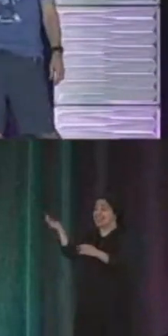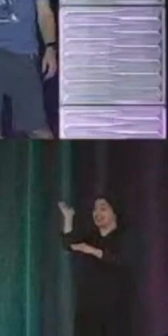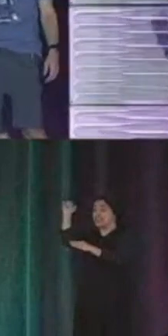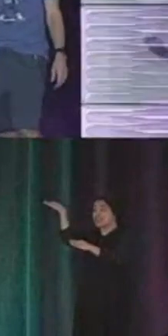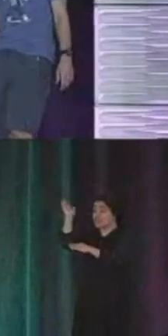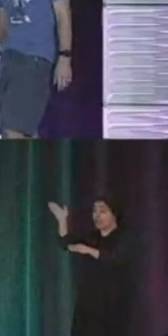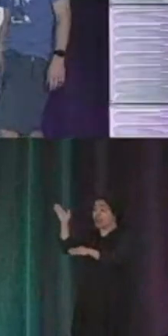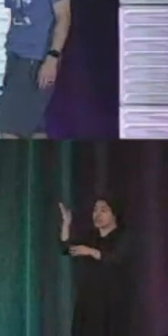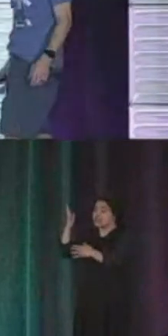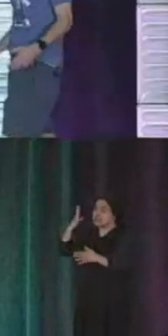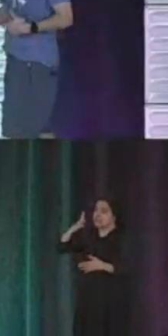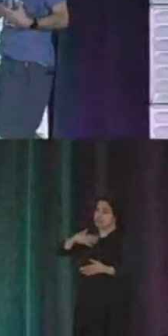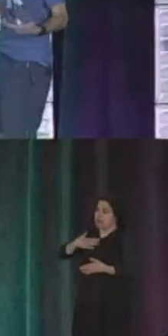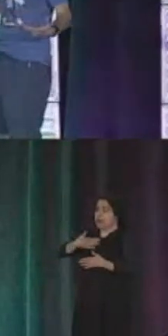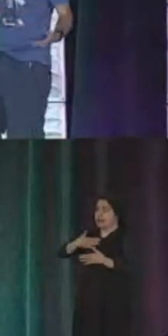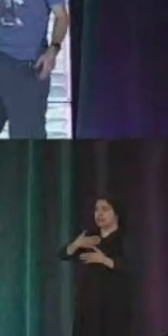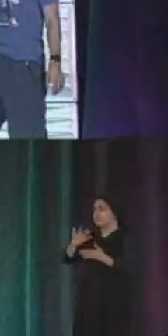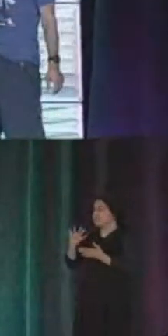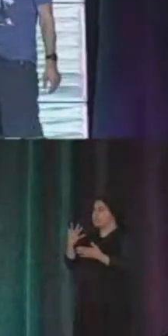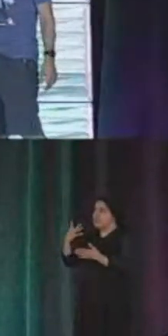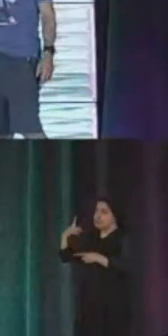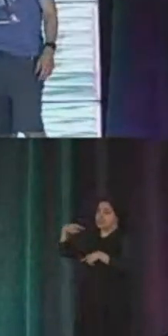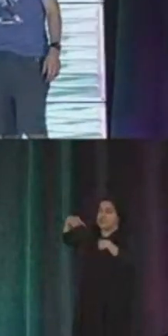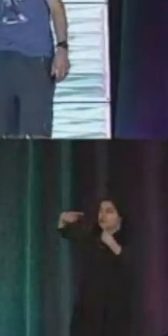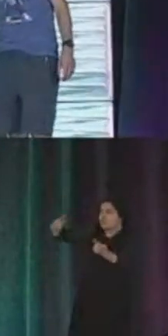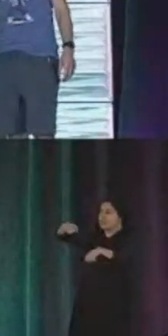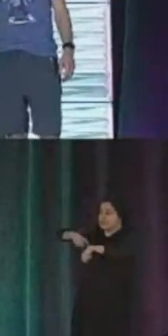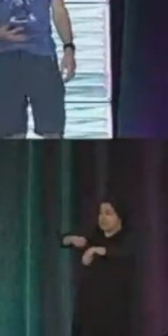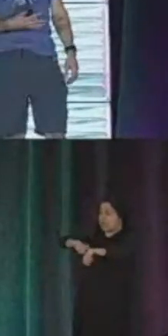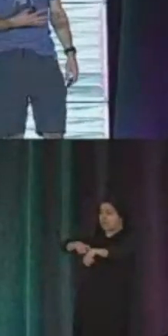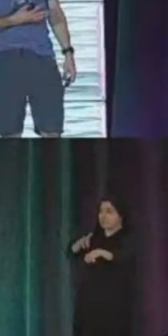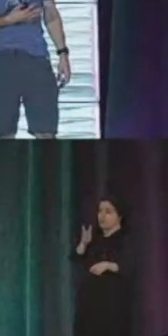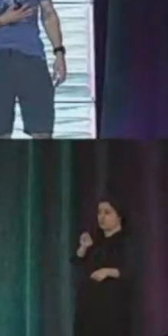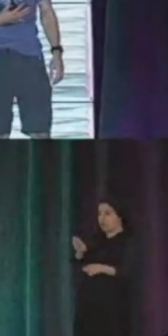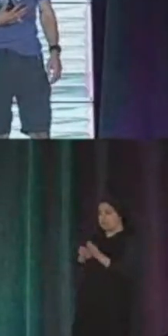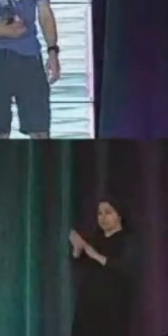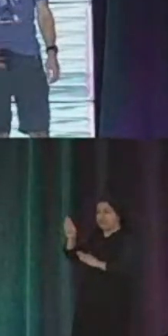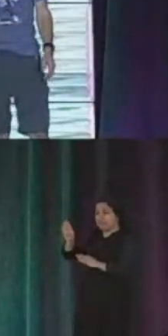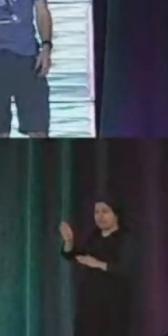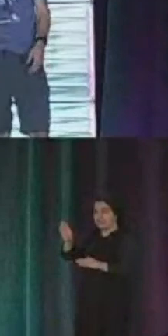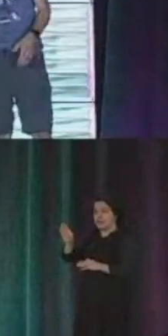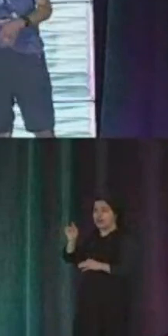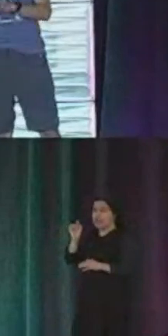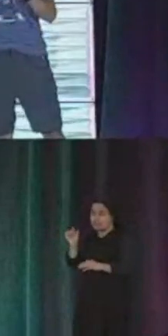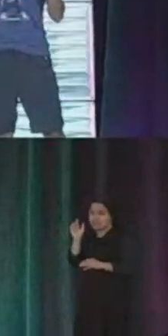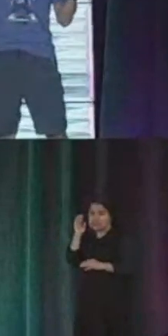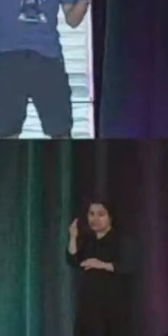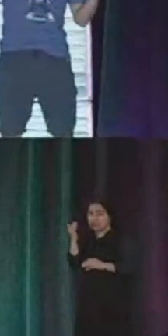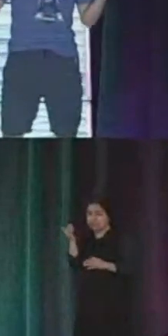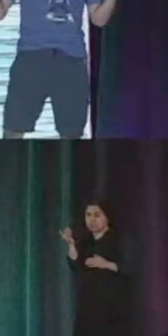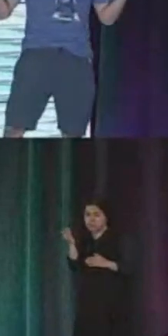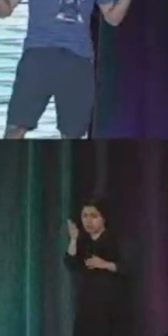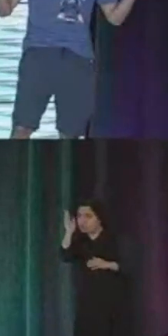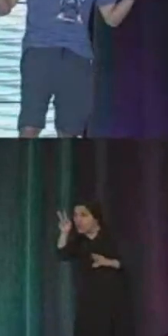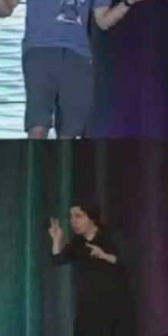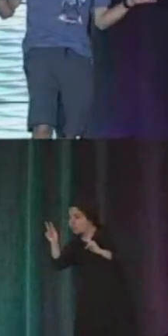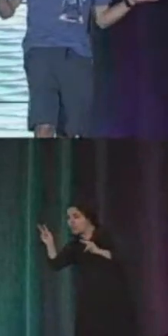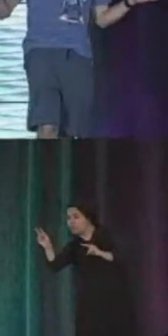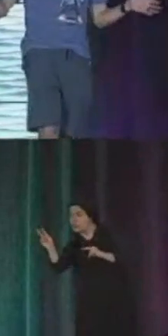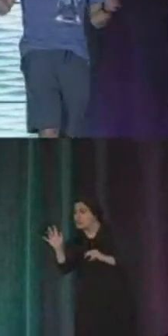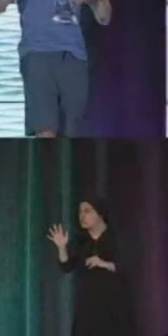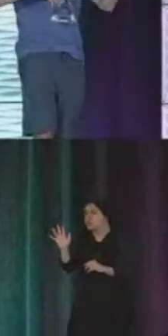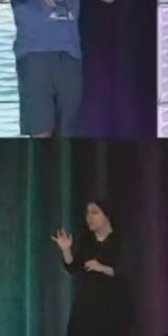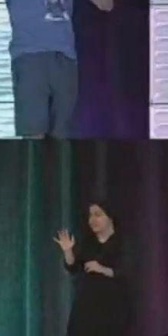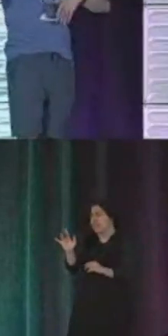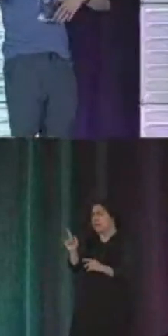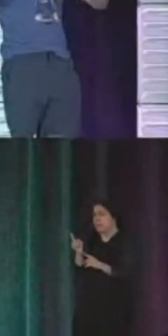through my time as through time as a web dev. It's a little forward-looking as well. So and it's only like 25 minutes